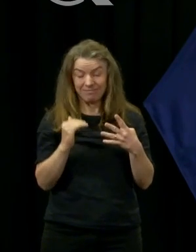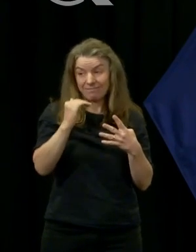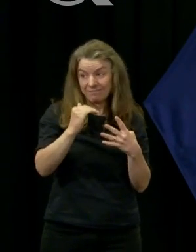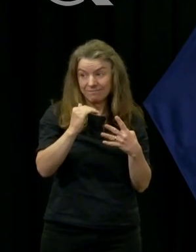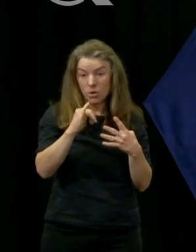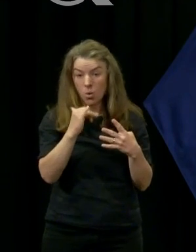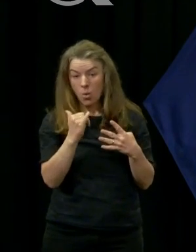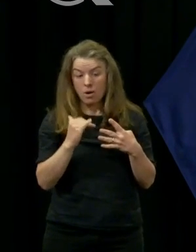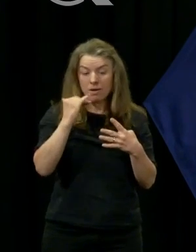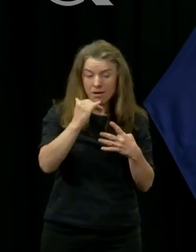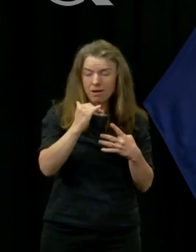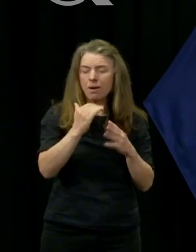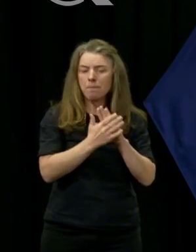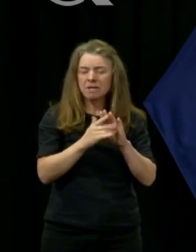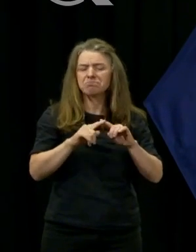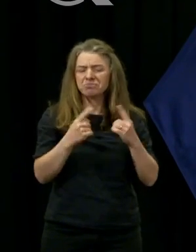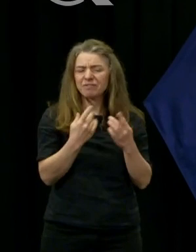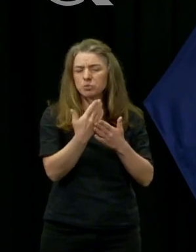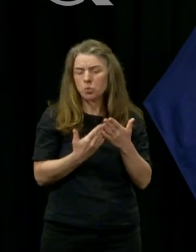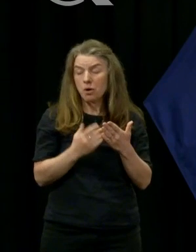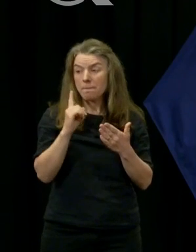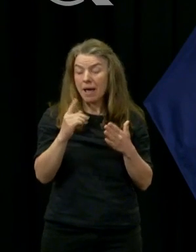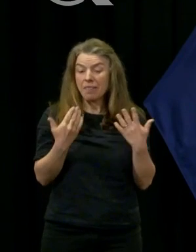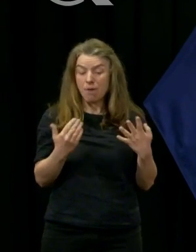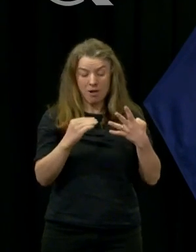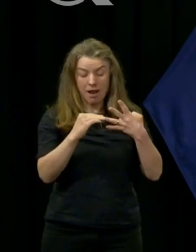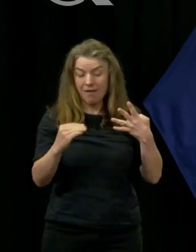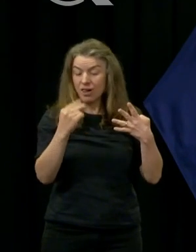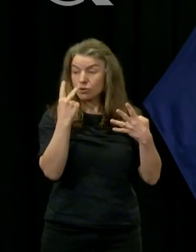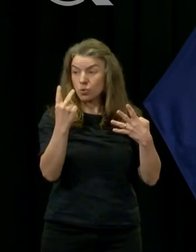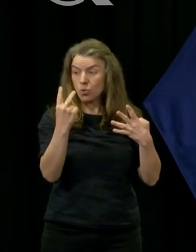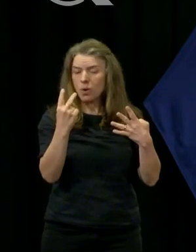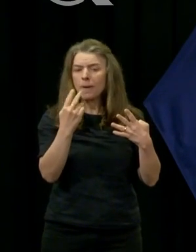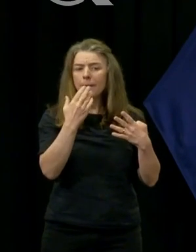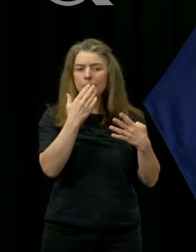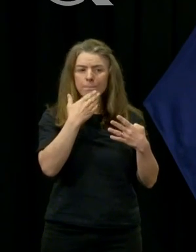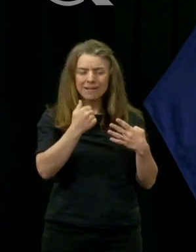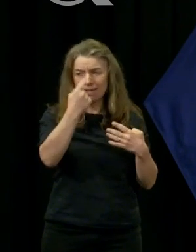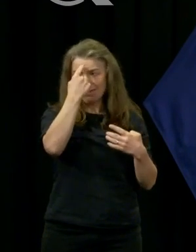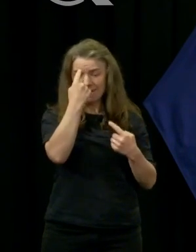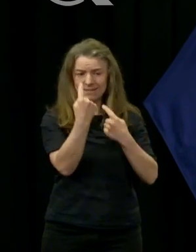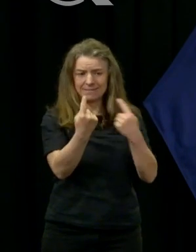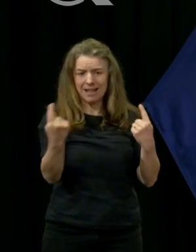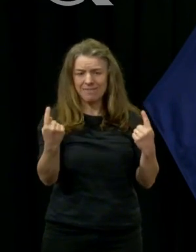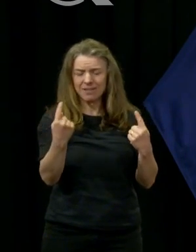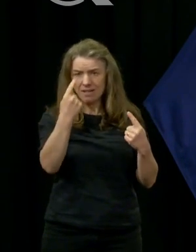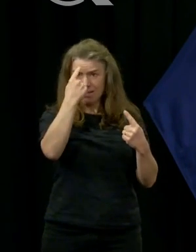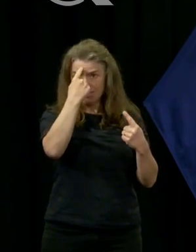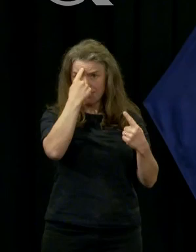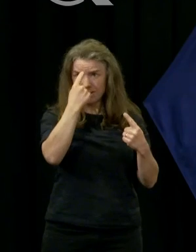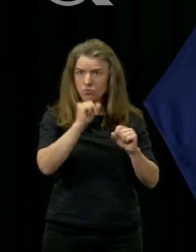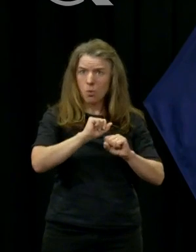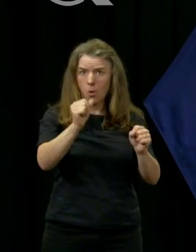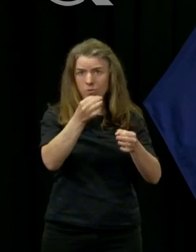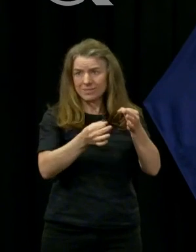systems, then that will change. But right now at alert level 2, we ask people to take responsibility for their decisions